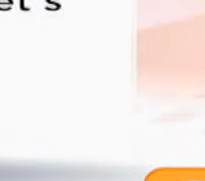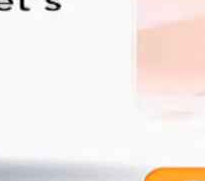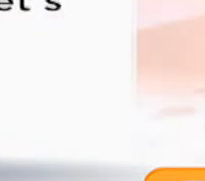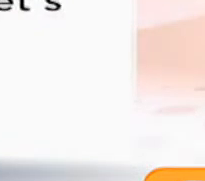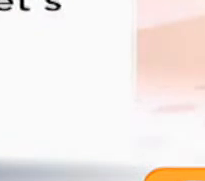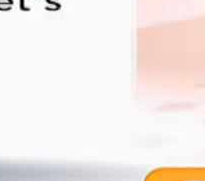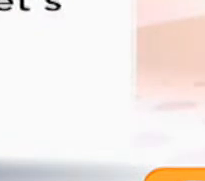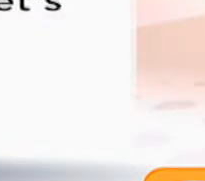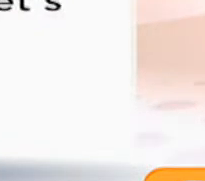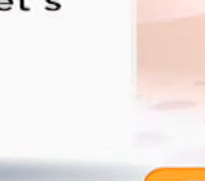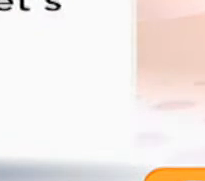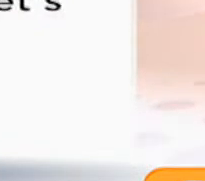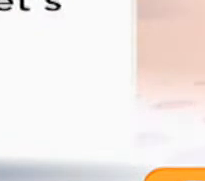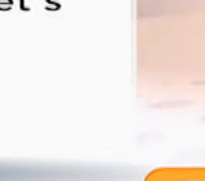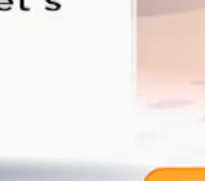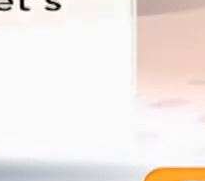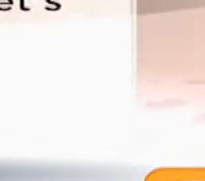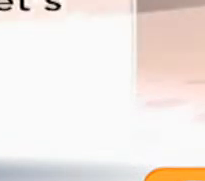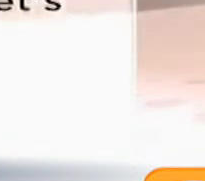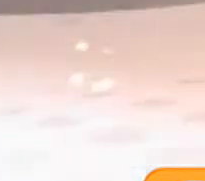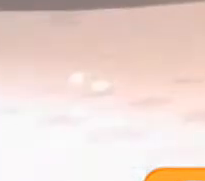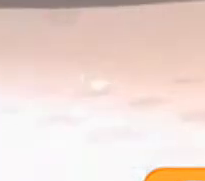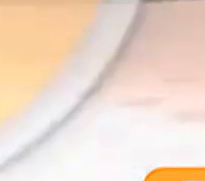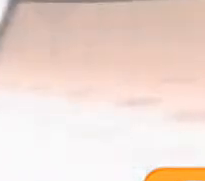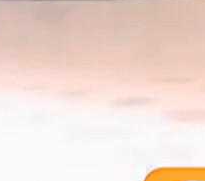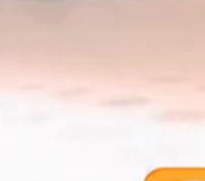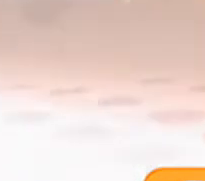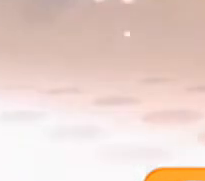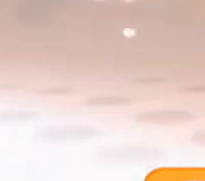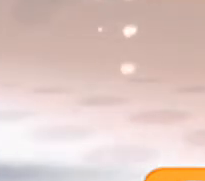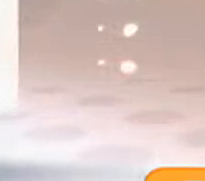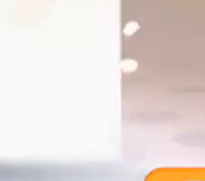can wait. Let's rather improve our 844 system, okay?